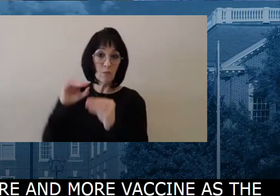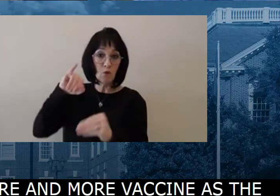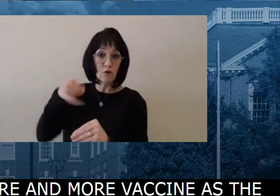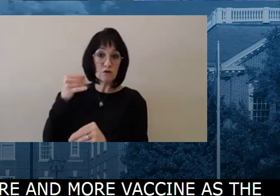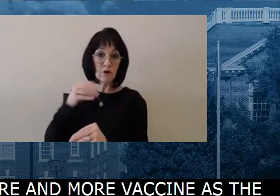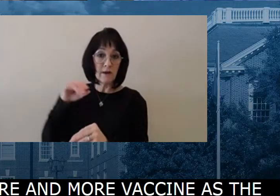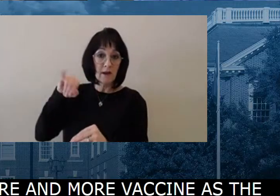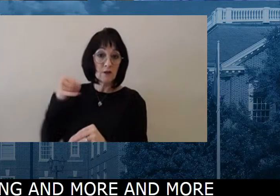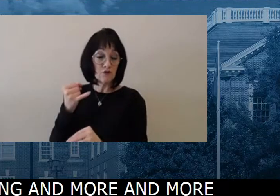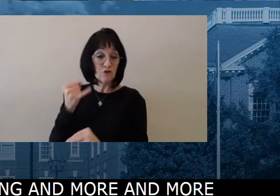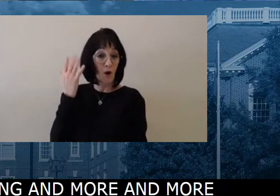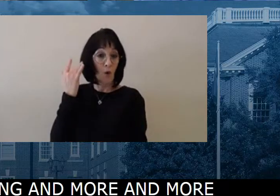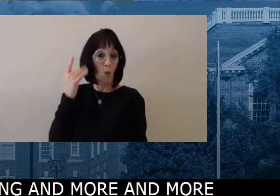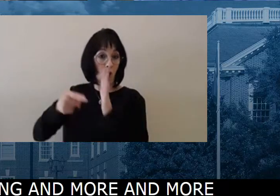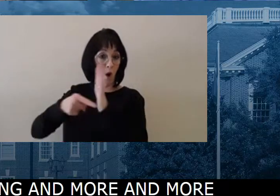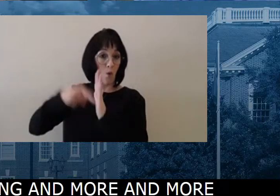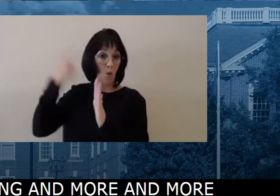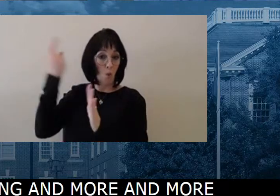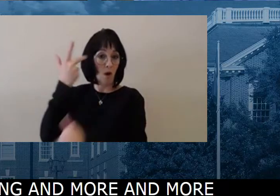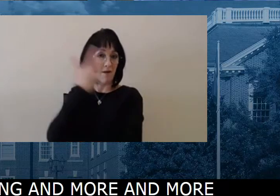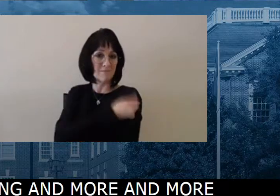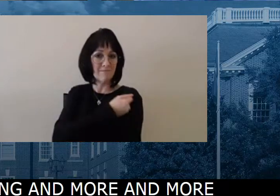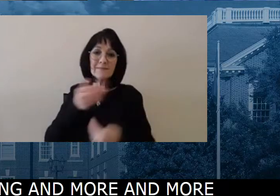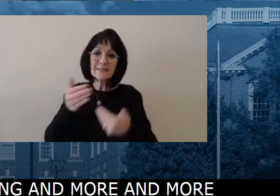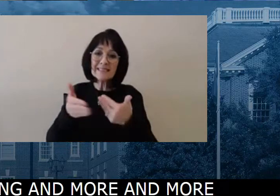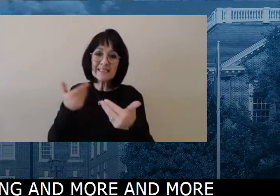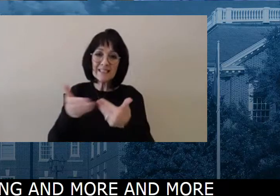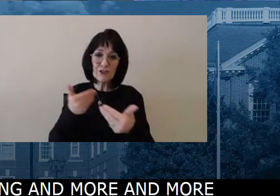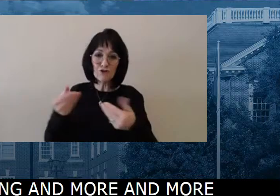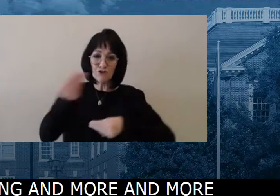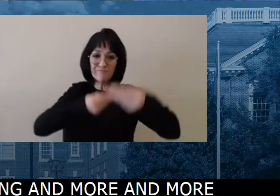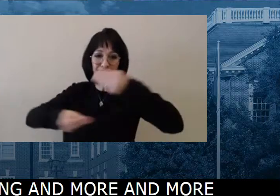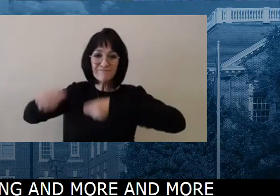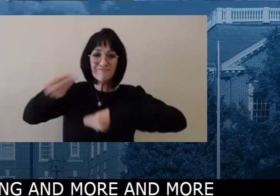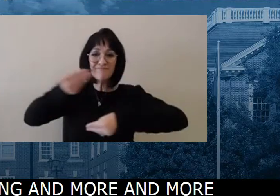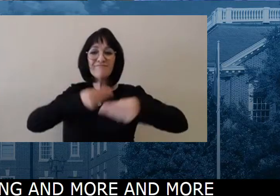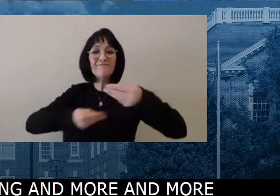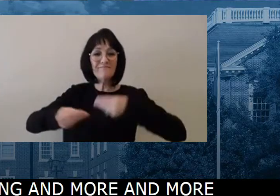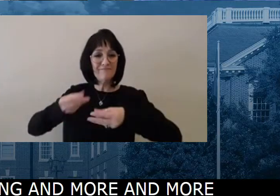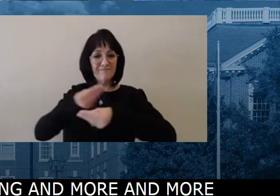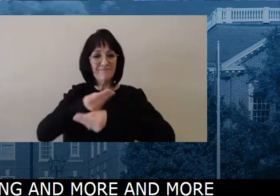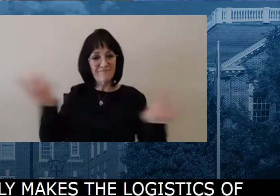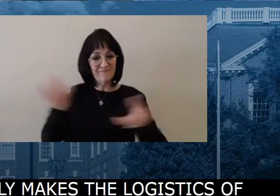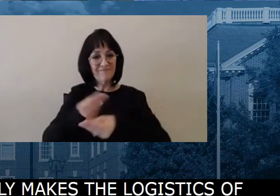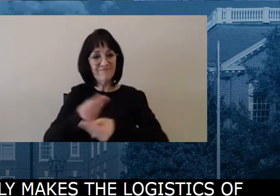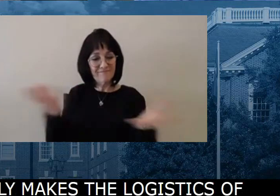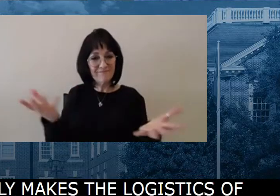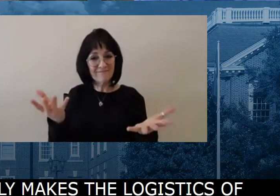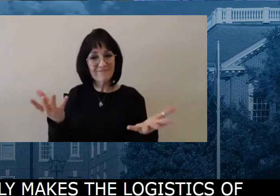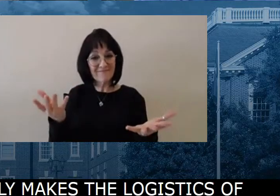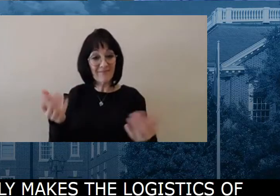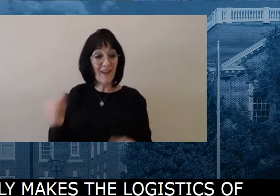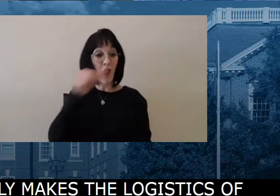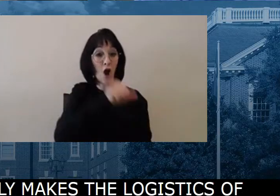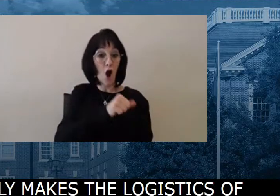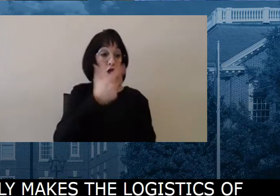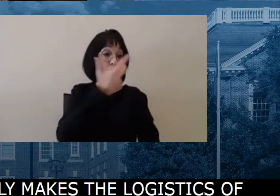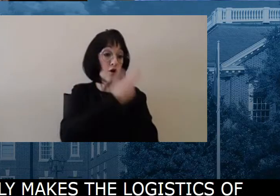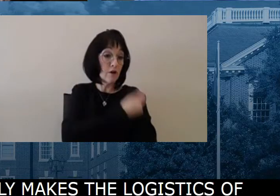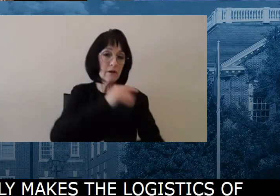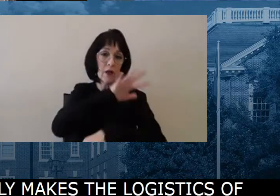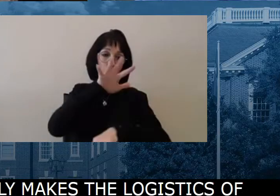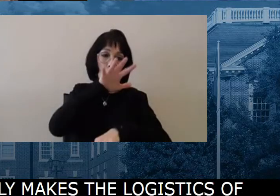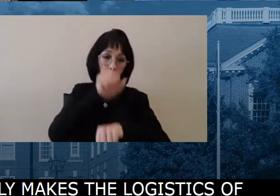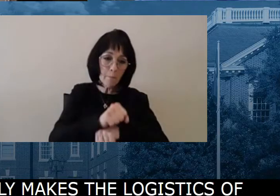makes the logistics of this mission easier. We would love to see every Delawarean